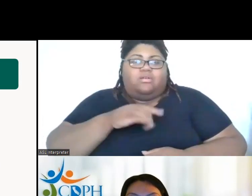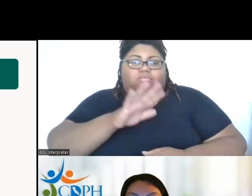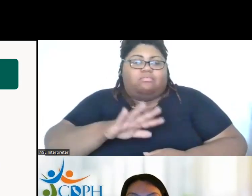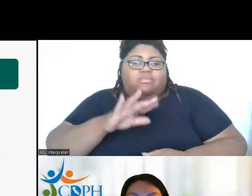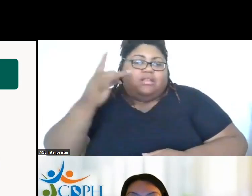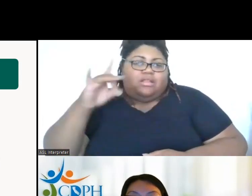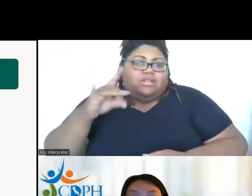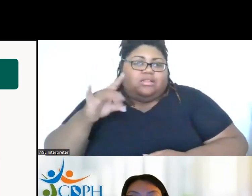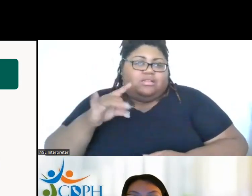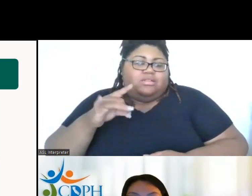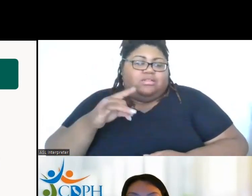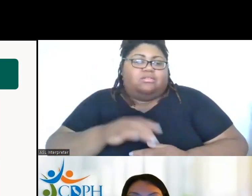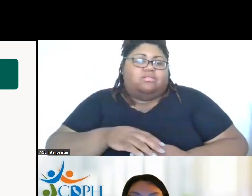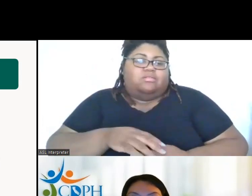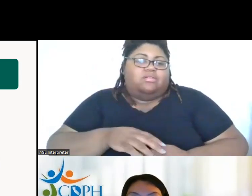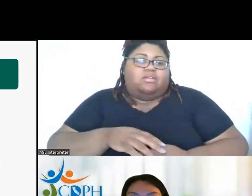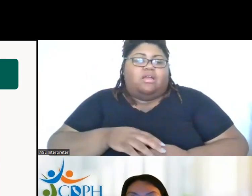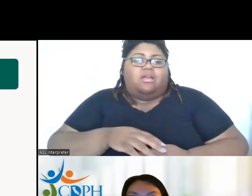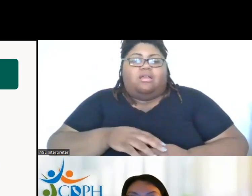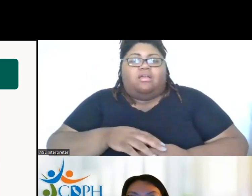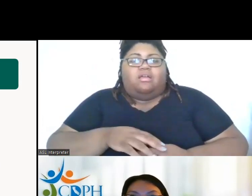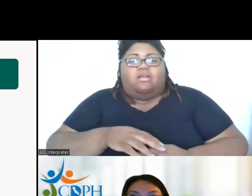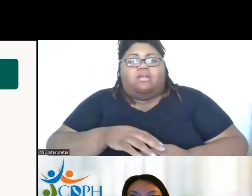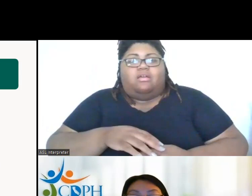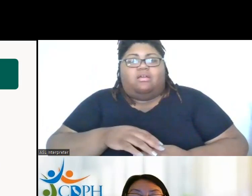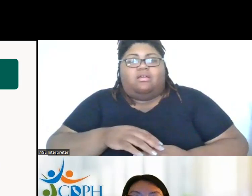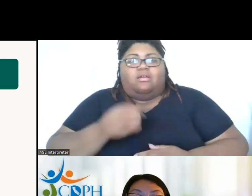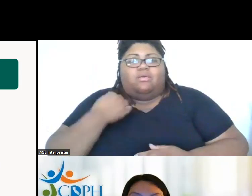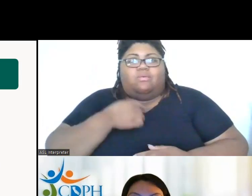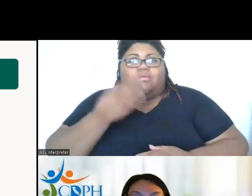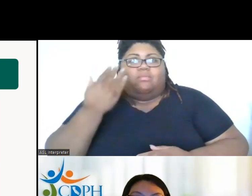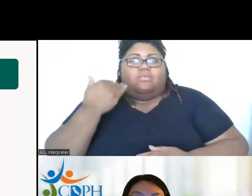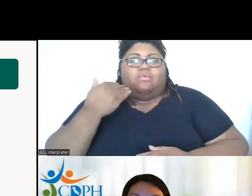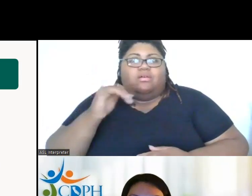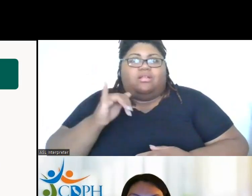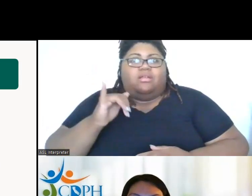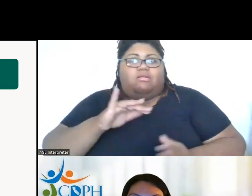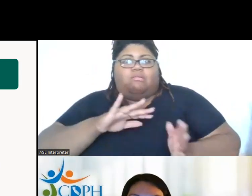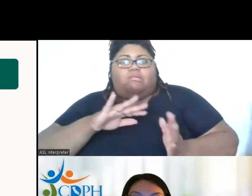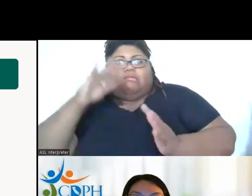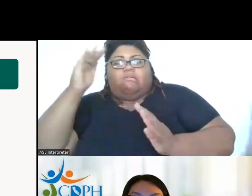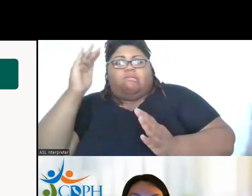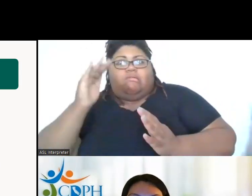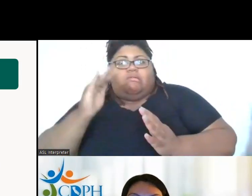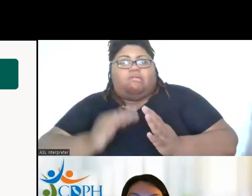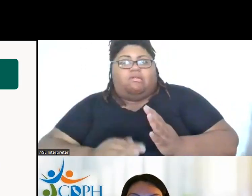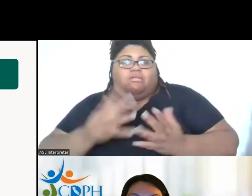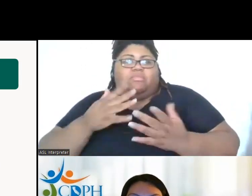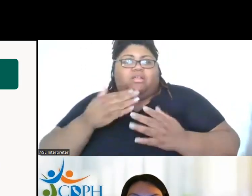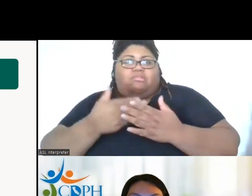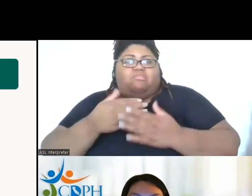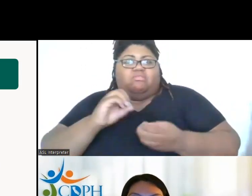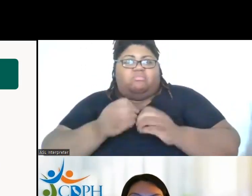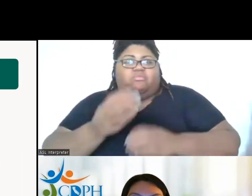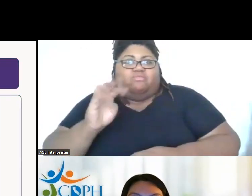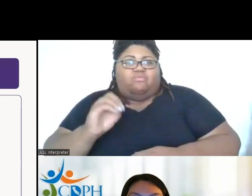share of SNF cases. We were in the, I think, close to rank 40 earlier this year. So this is improvement, but there's room to